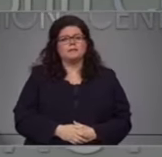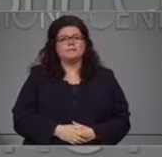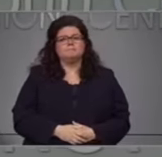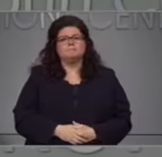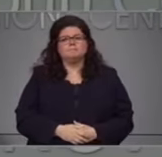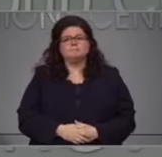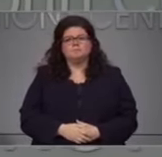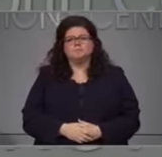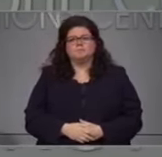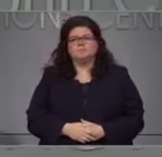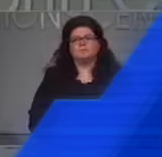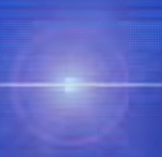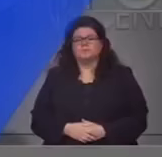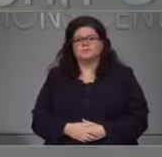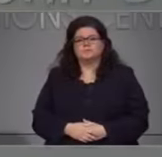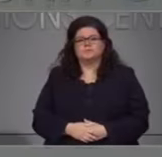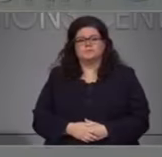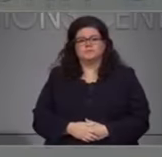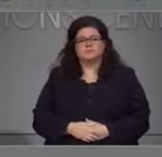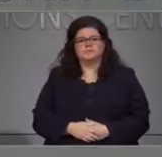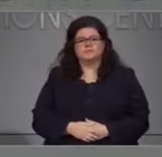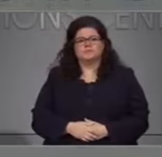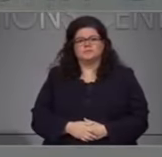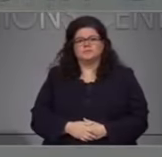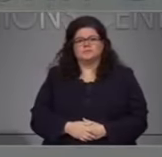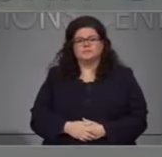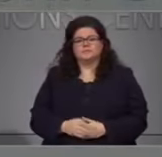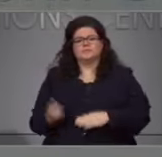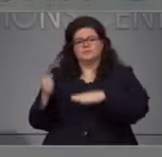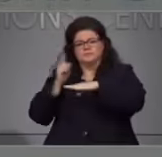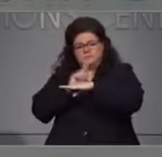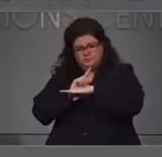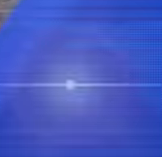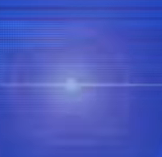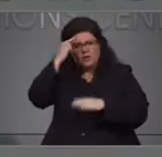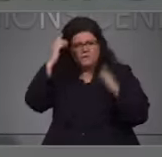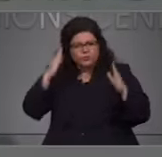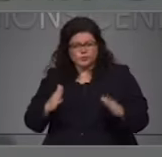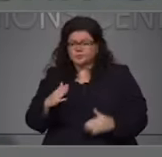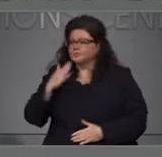coverage of the COVID-19 update. Thank you, Dr. Cohen.